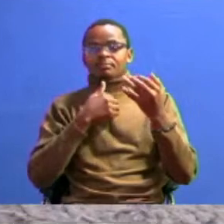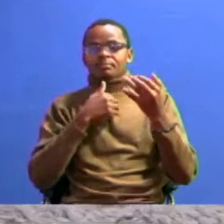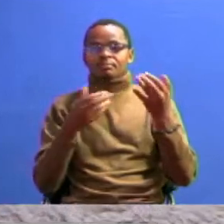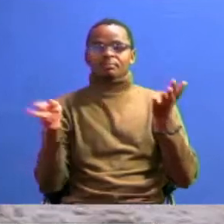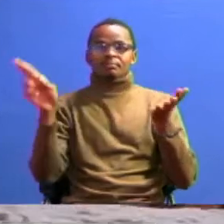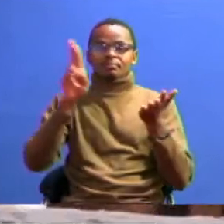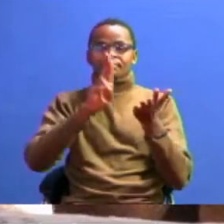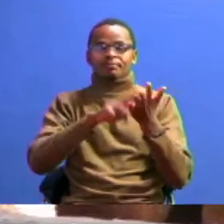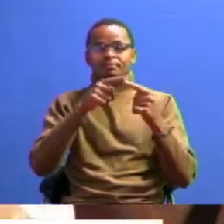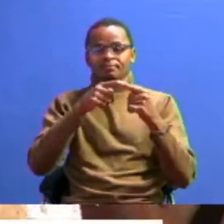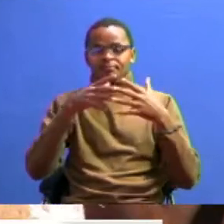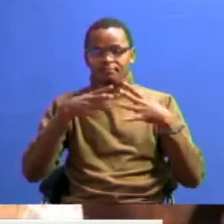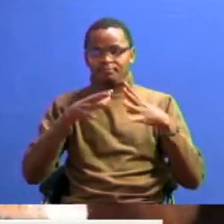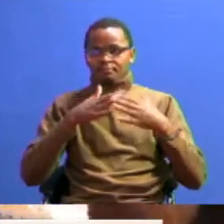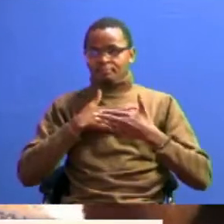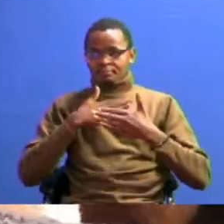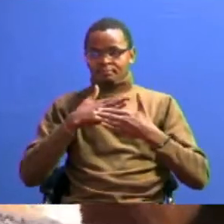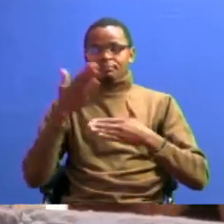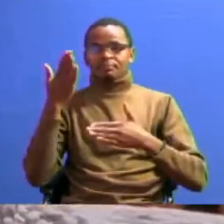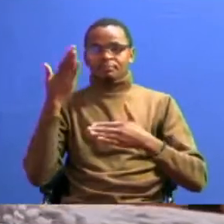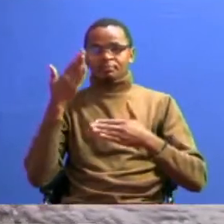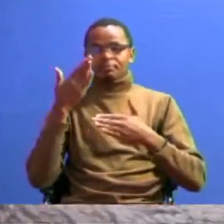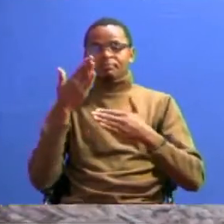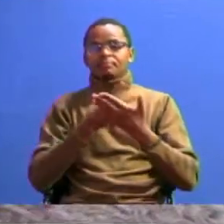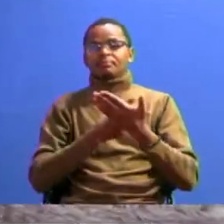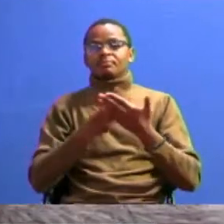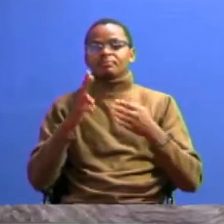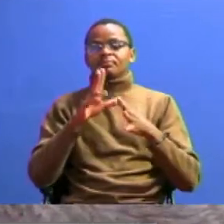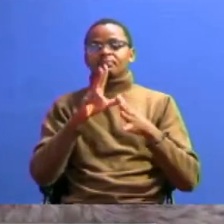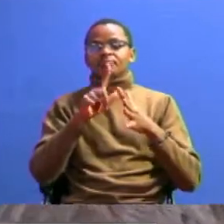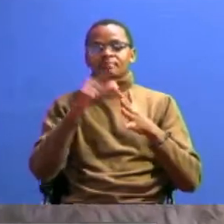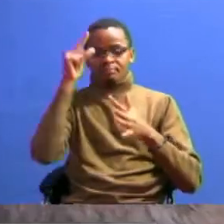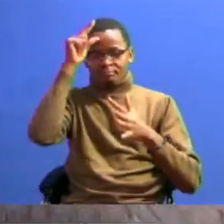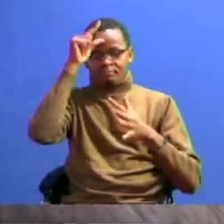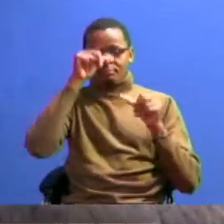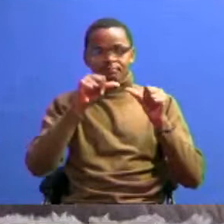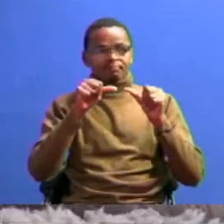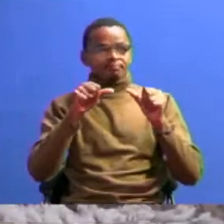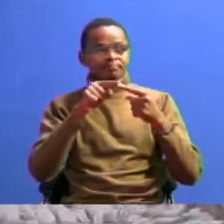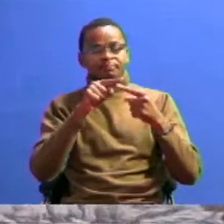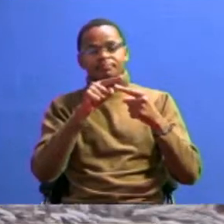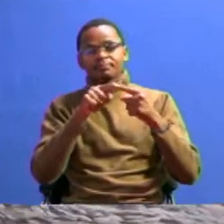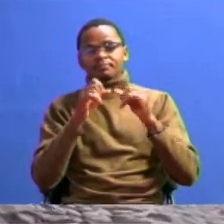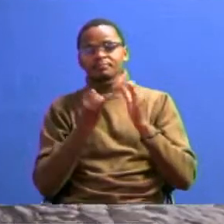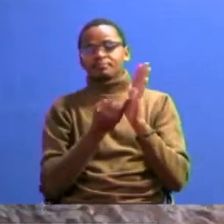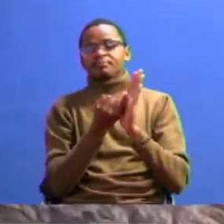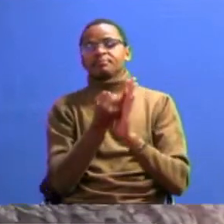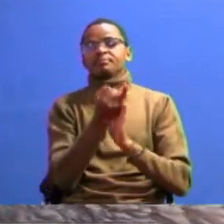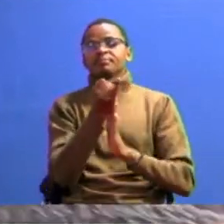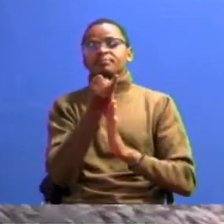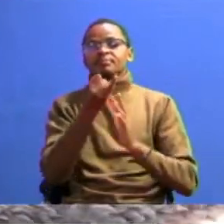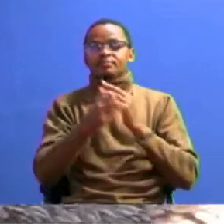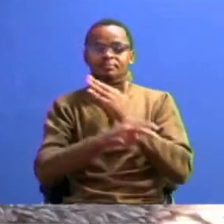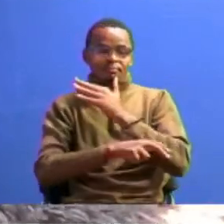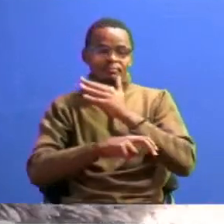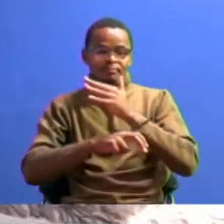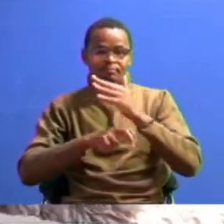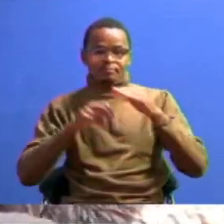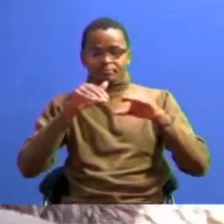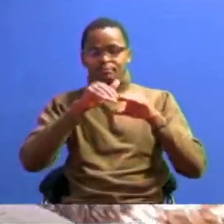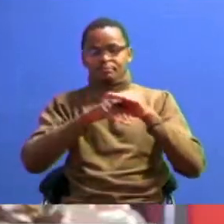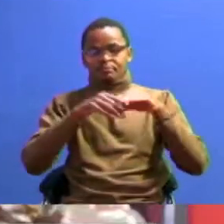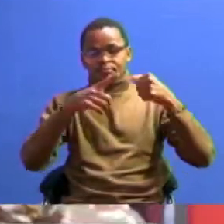by the residents of Samburu in the last few weeks as the government continues to intensify the anti-banditry operation in